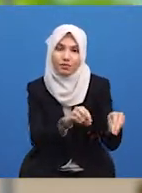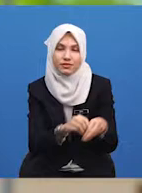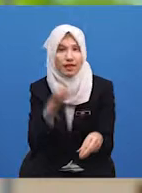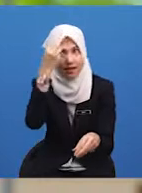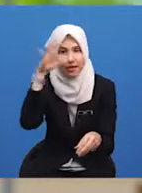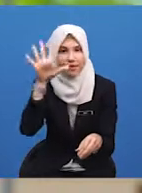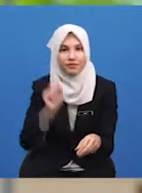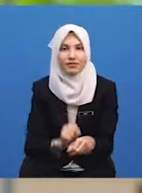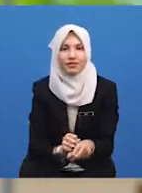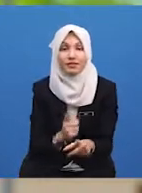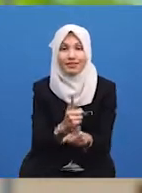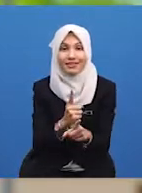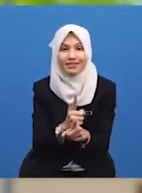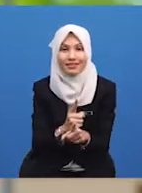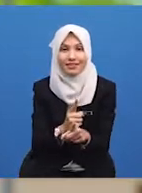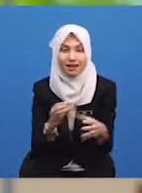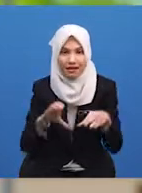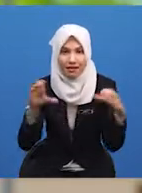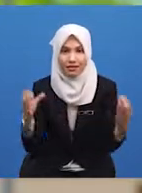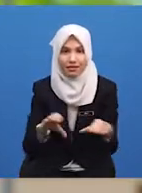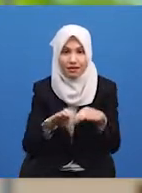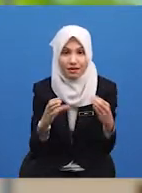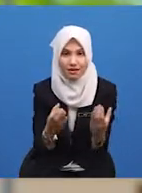information into the correct groups.